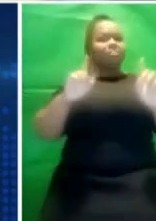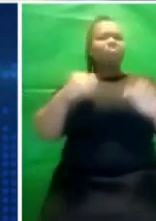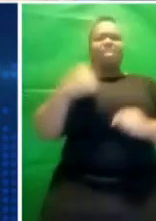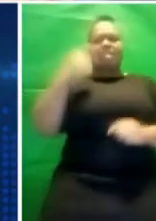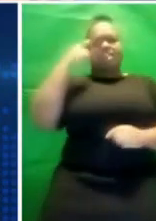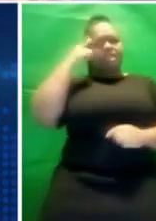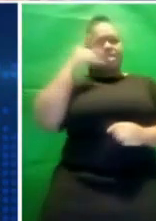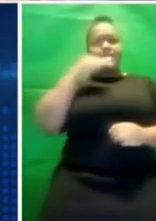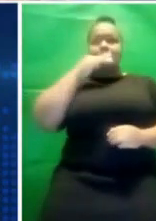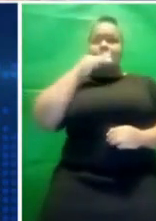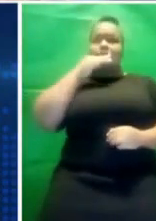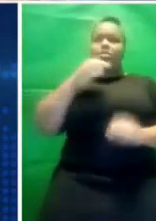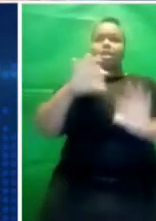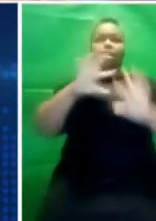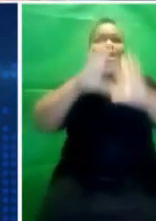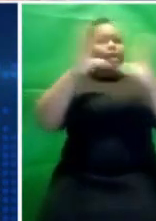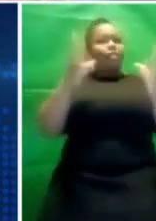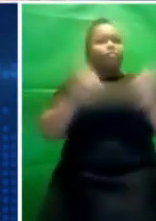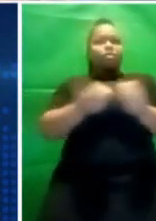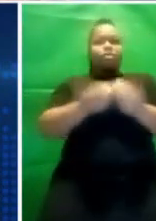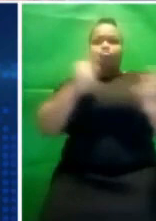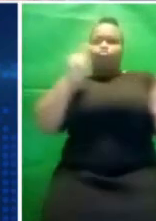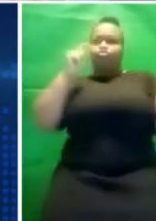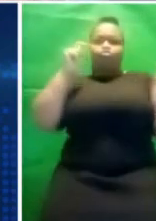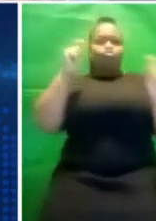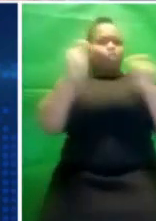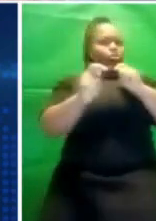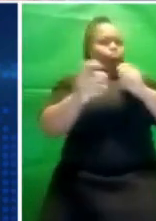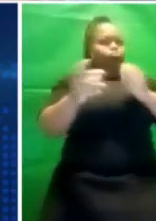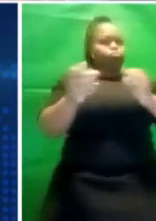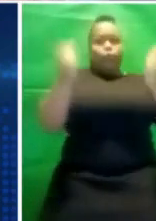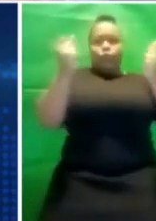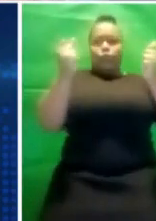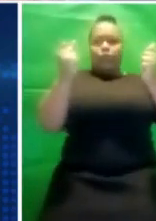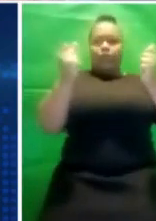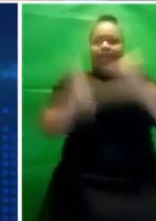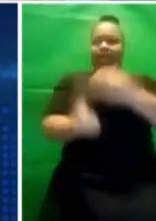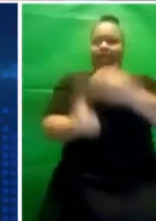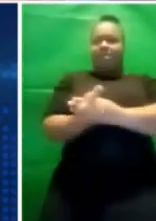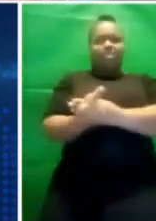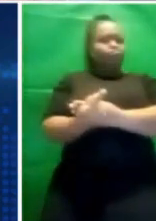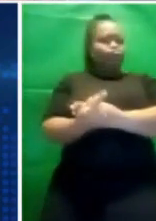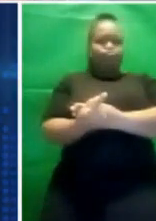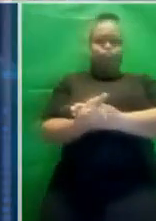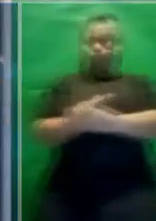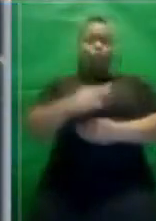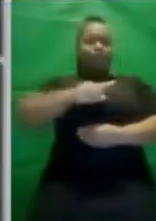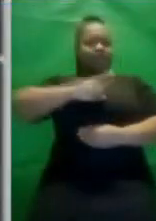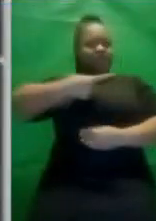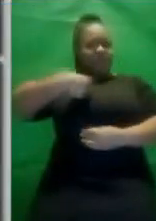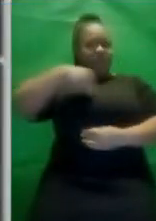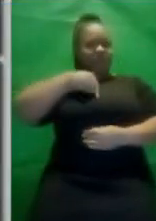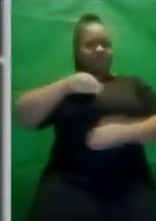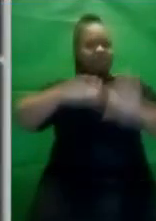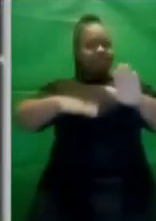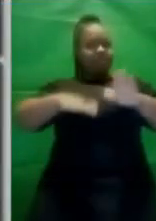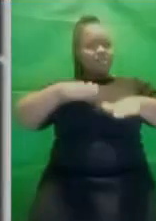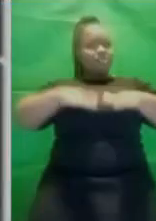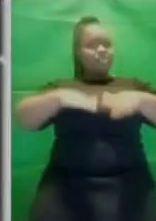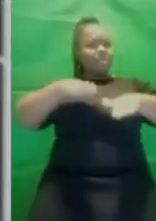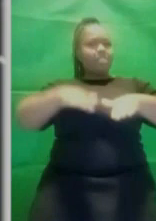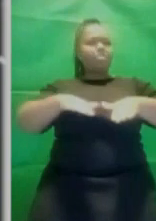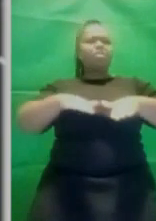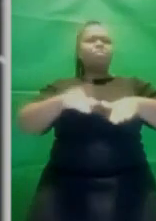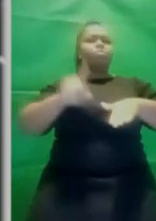of the changes is just going to manifest itself. As the Pan-South African Language Board, we're going to have to implement very